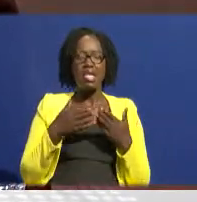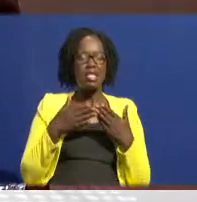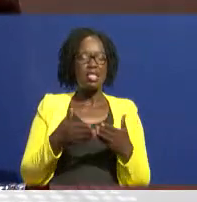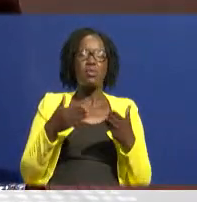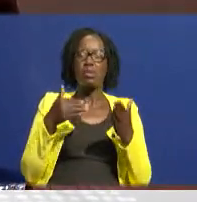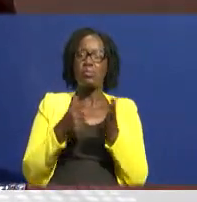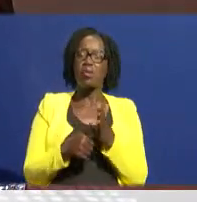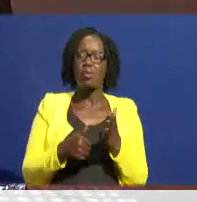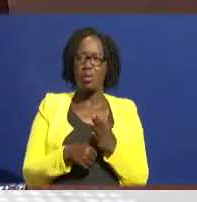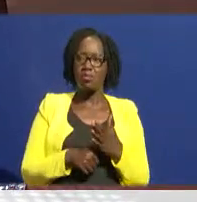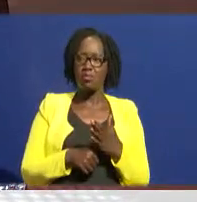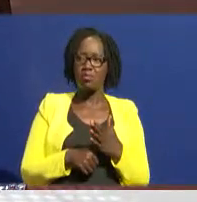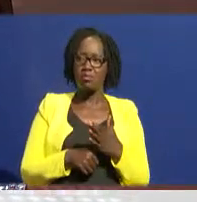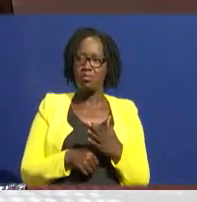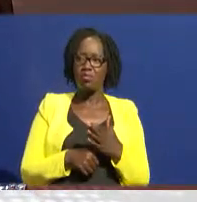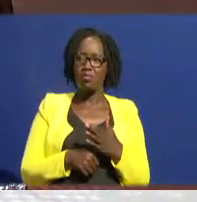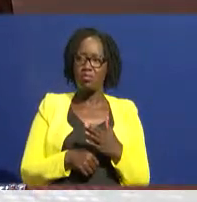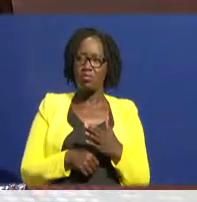matters,